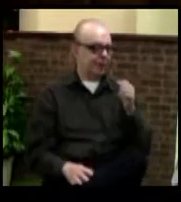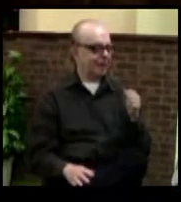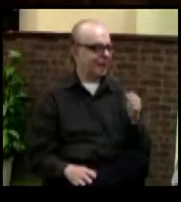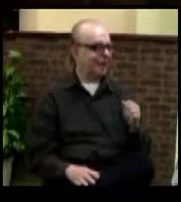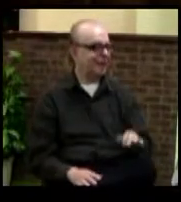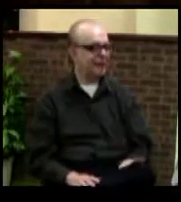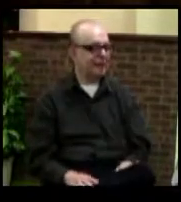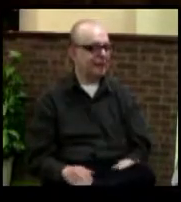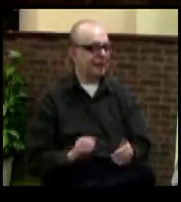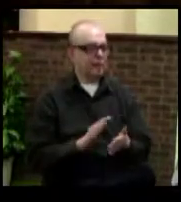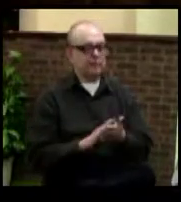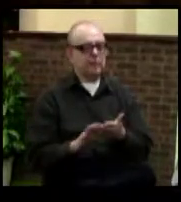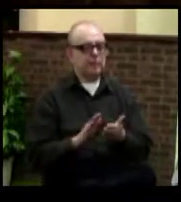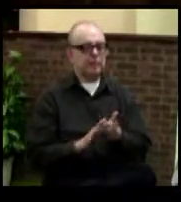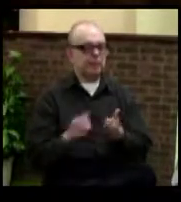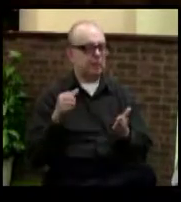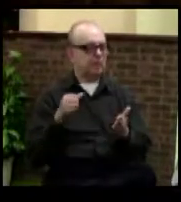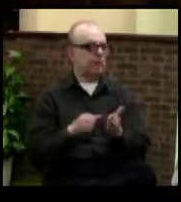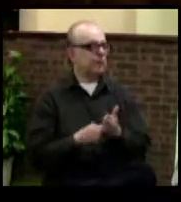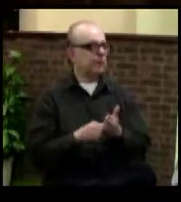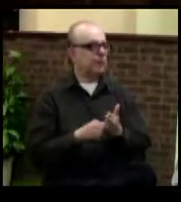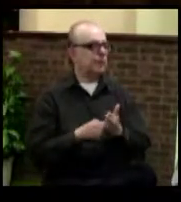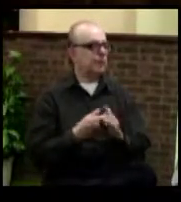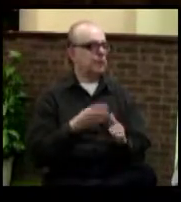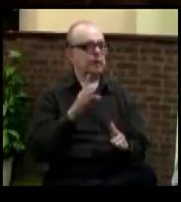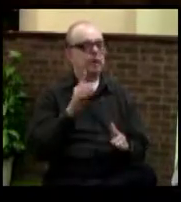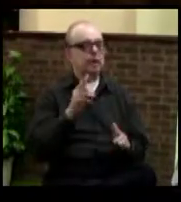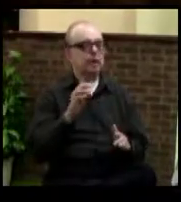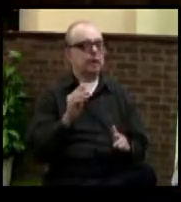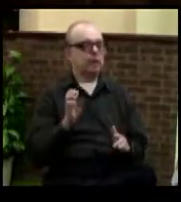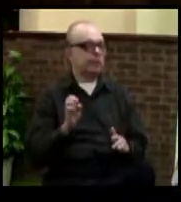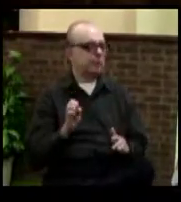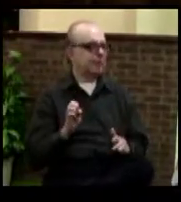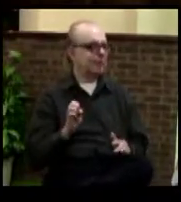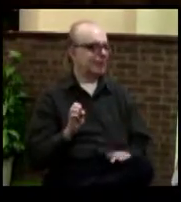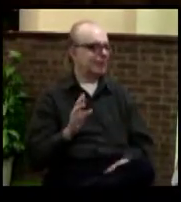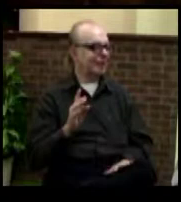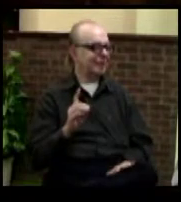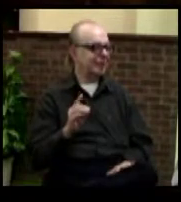and you have this nice letter from Duke.